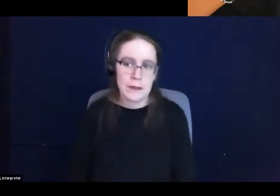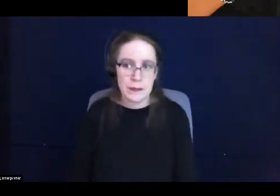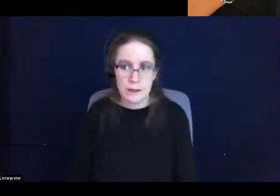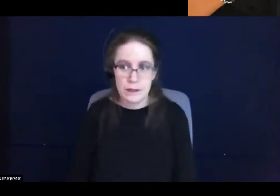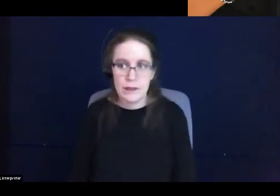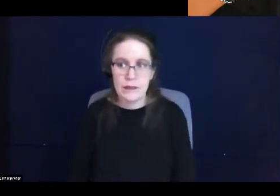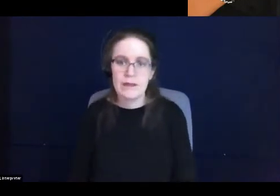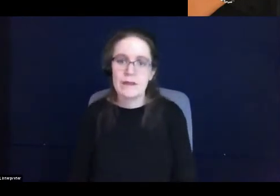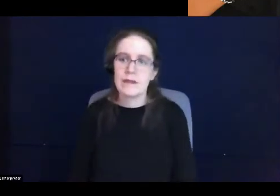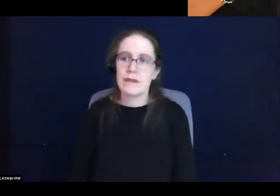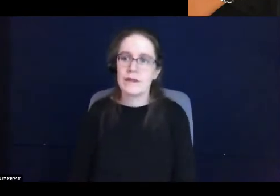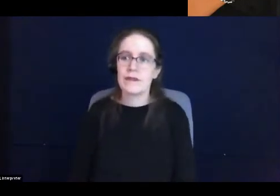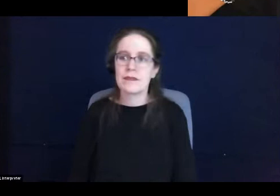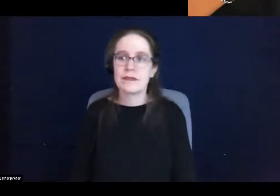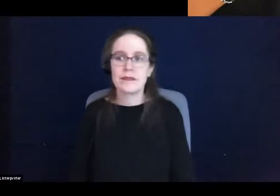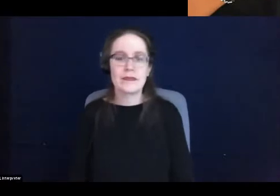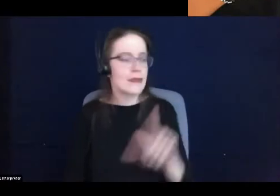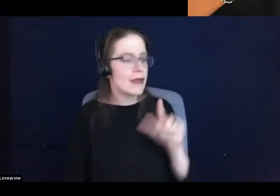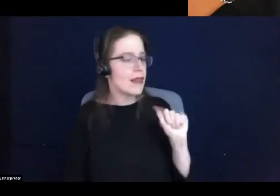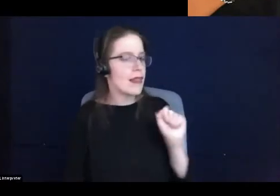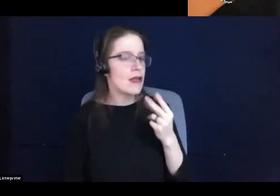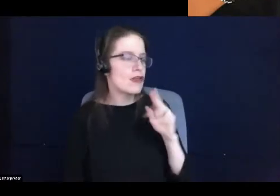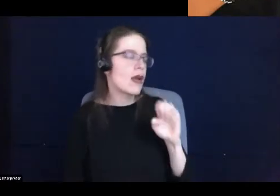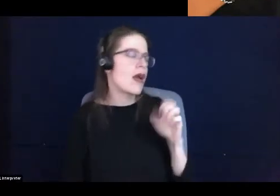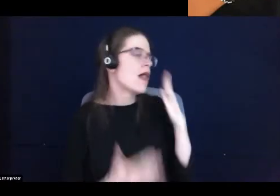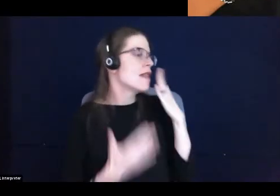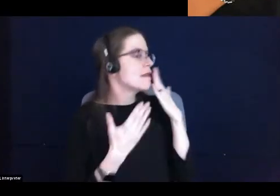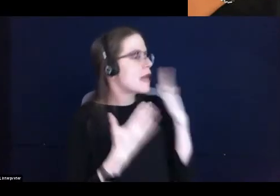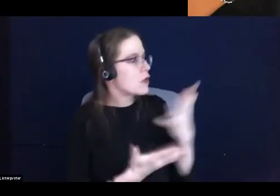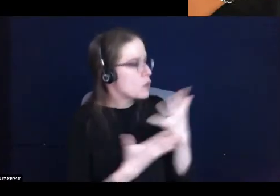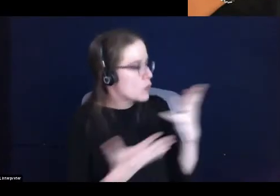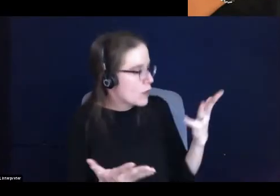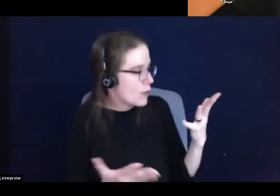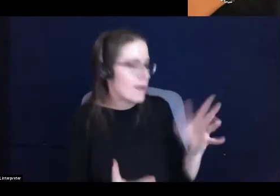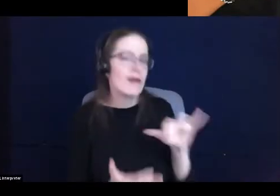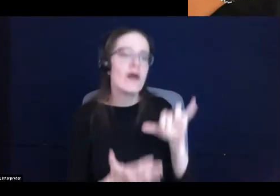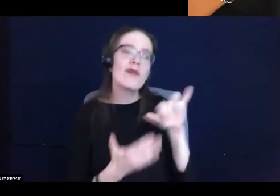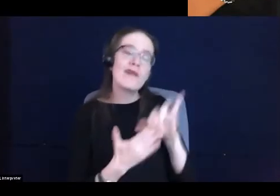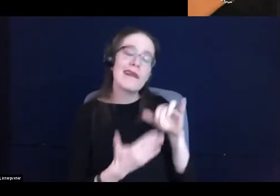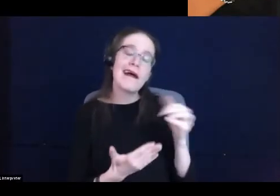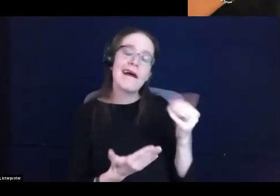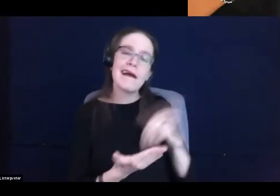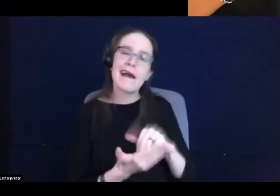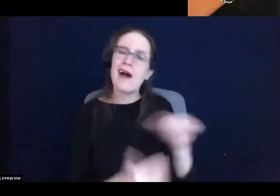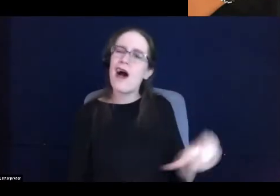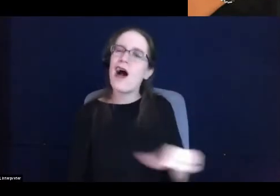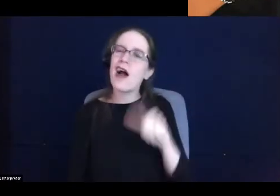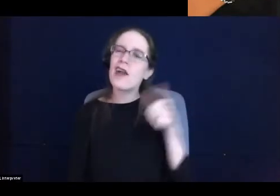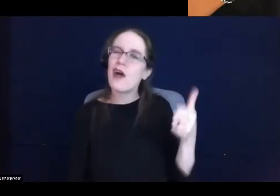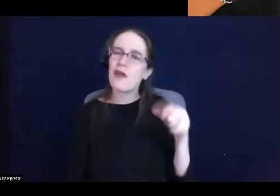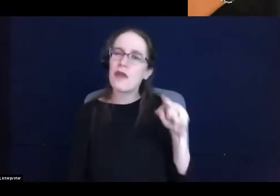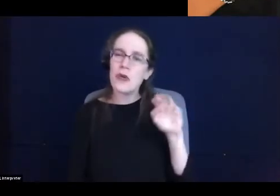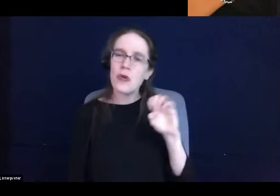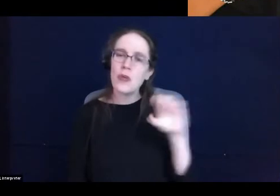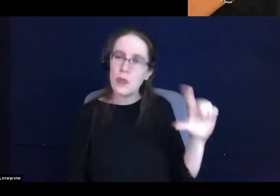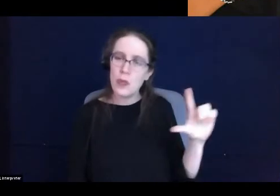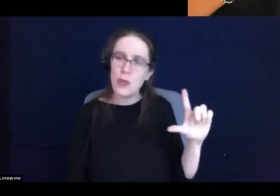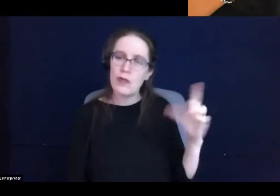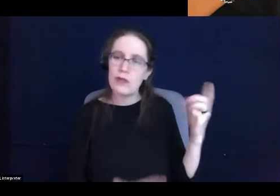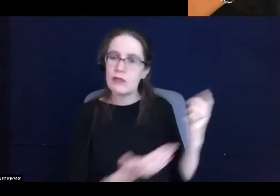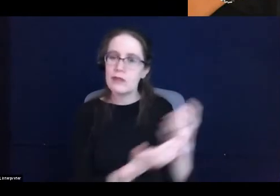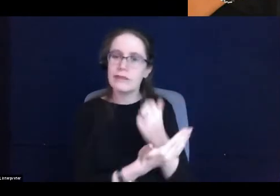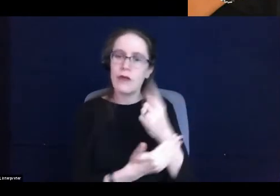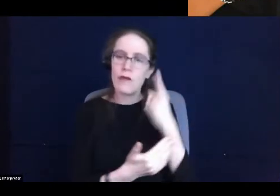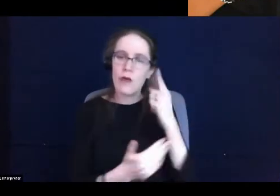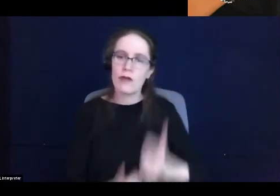Thank you so much. Yeah, so that is, again, just another tool that we can use for survivors.